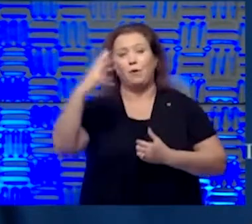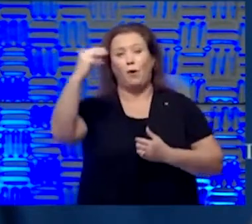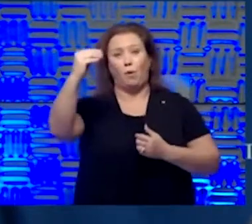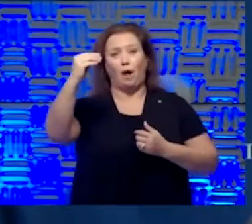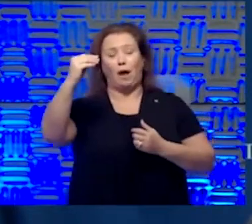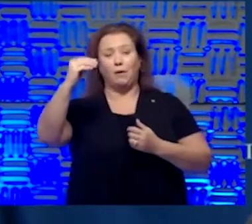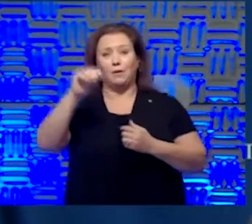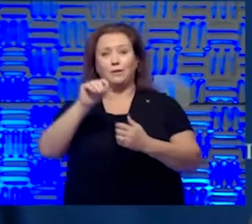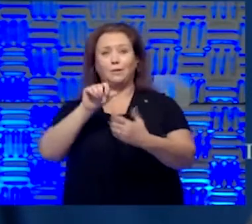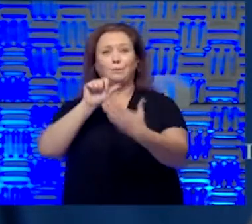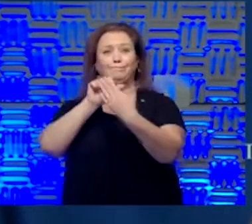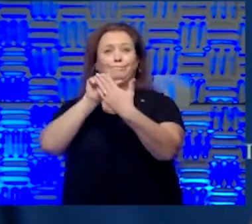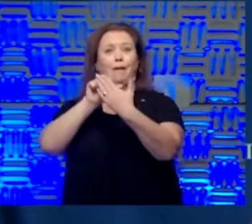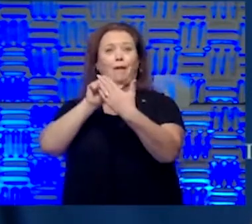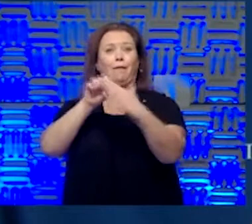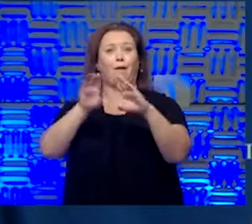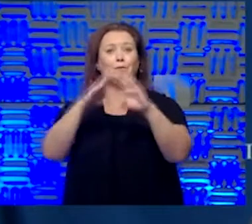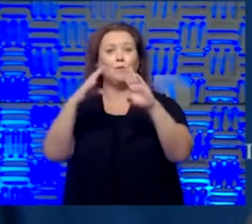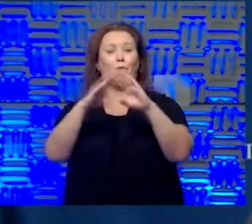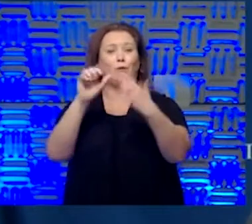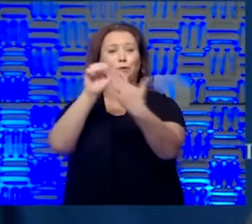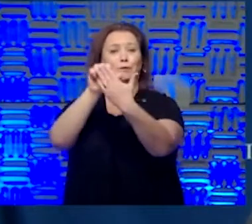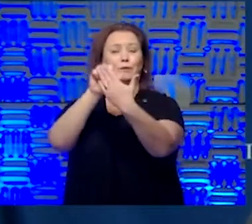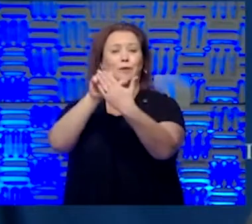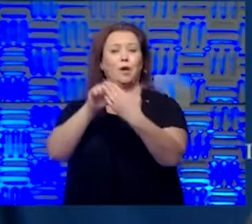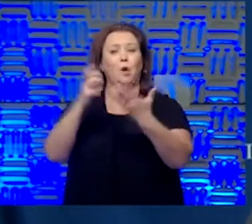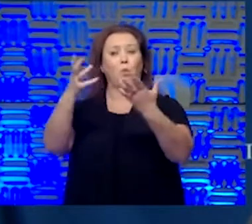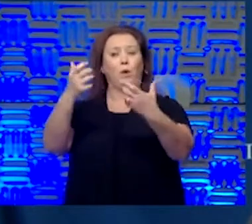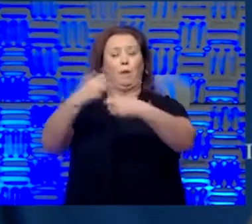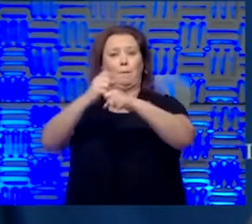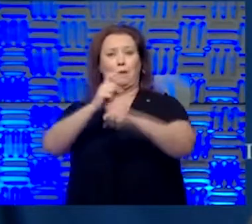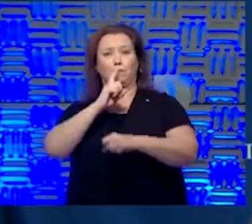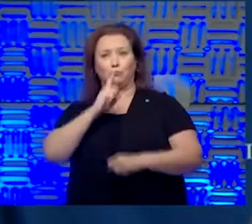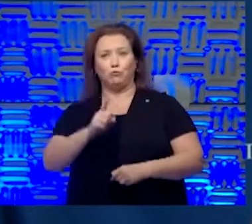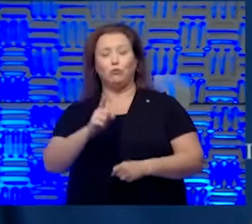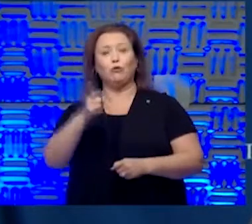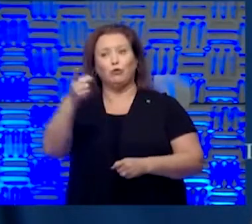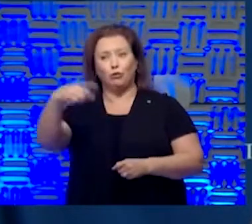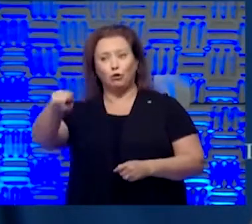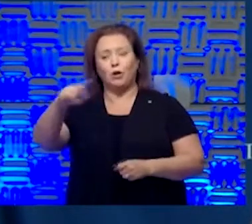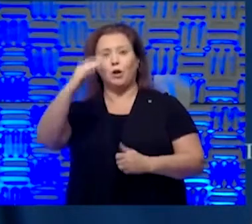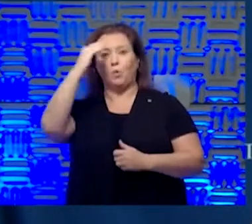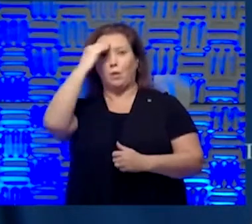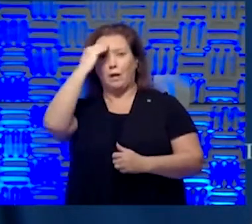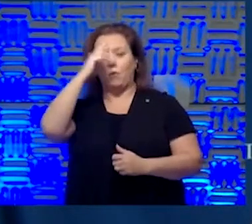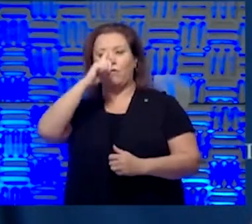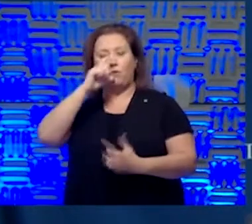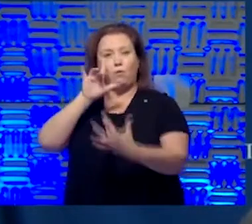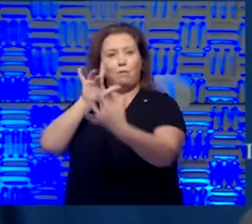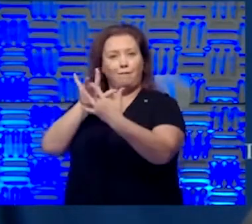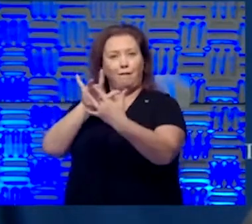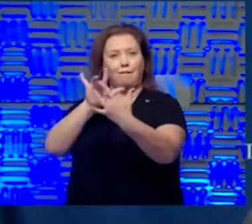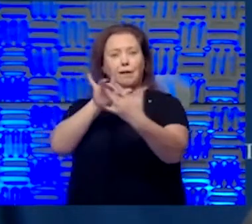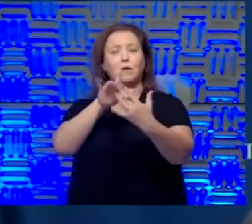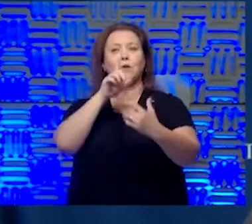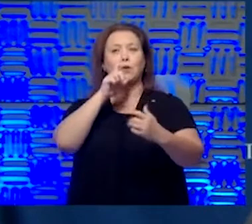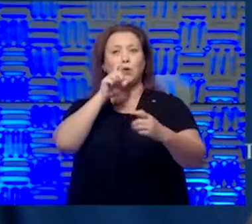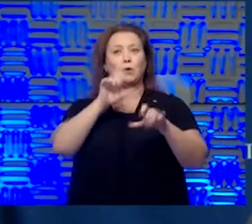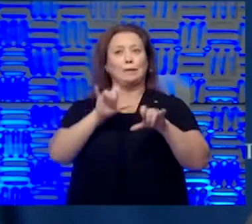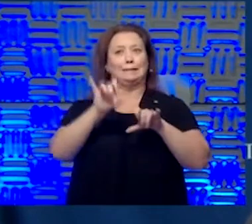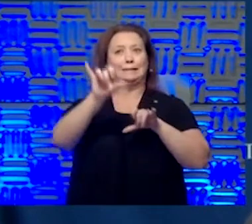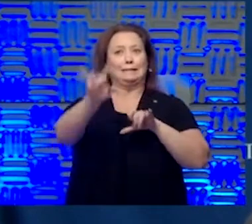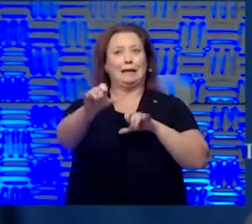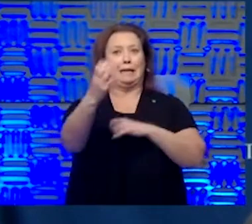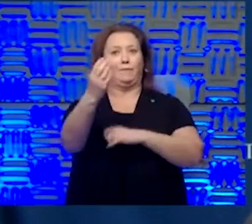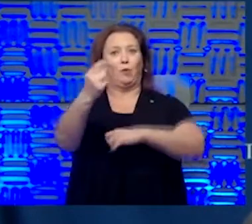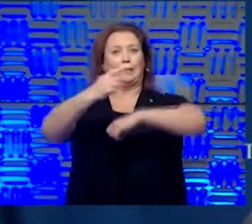do some door-to-door work, because we want to make sure people, not only we know who they've been in contact with and who needs to stay in that